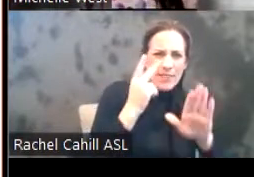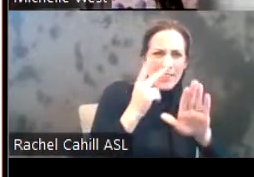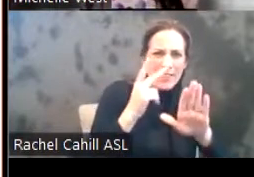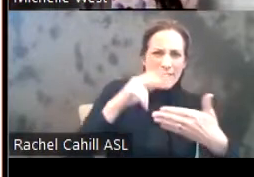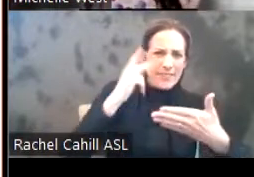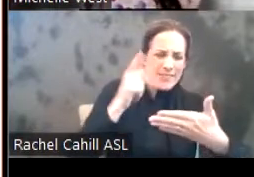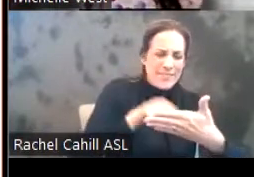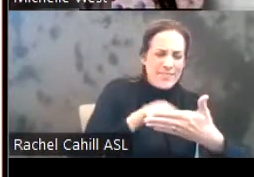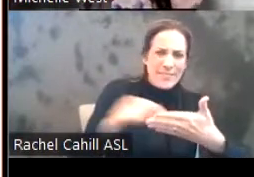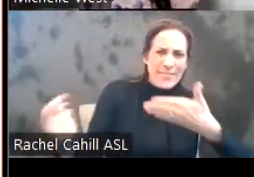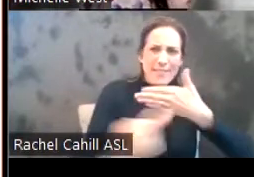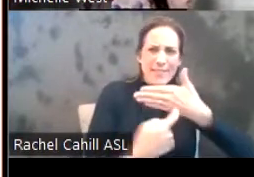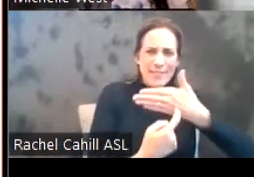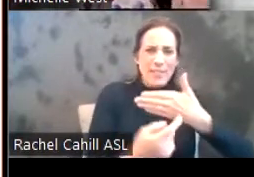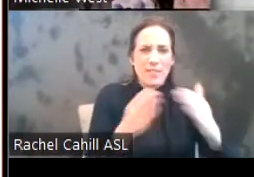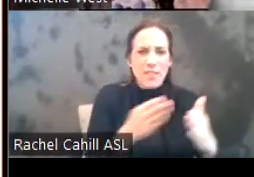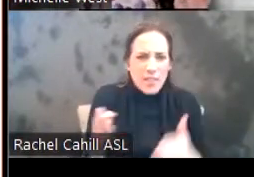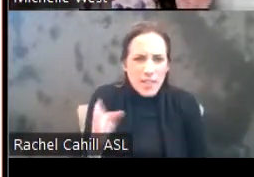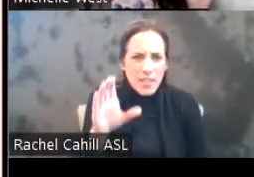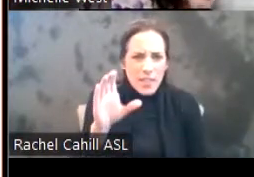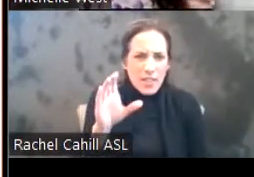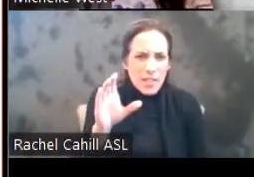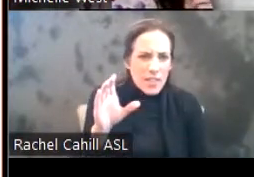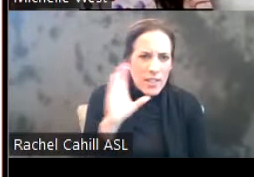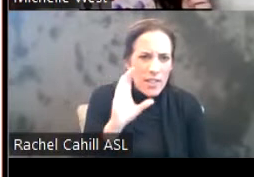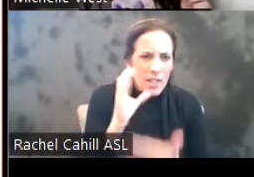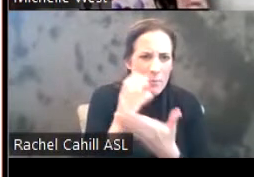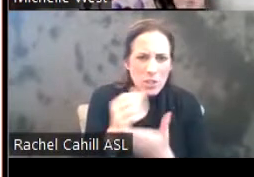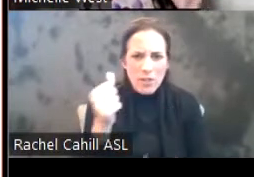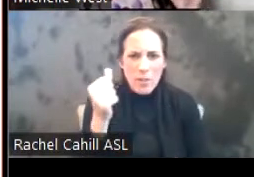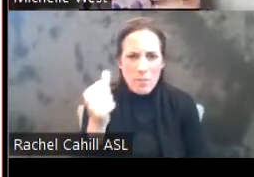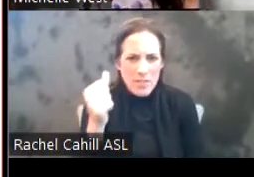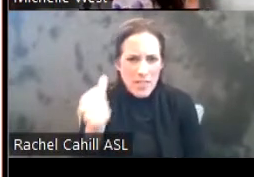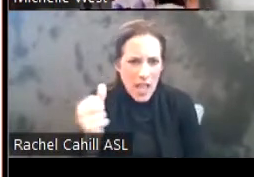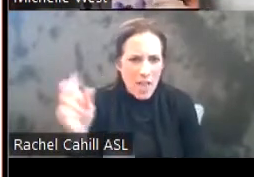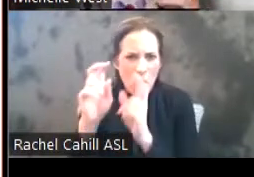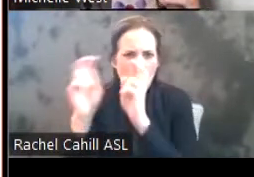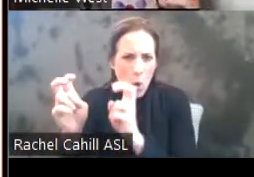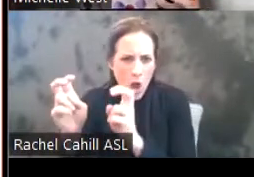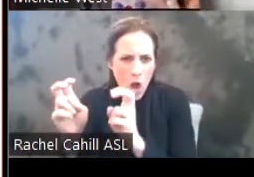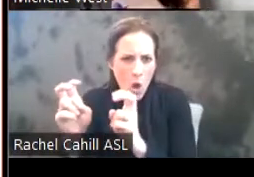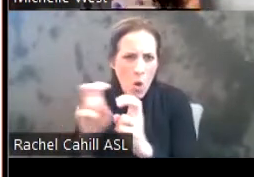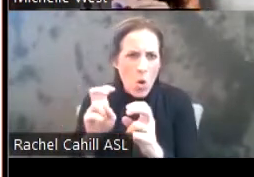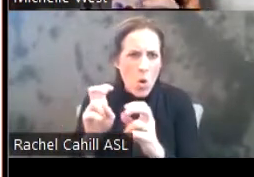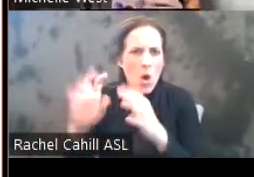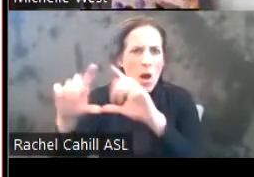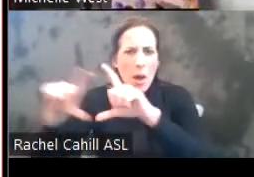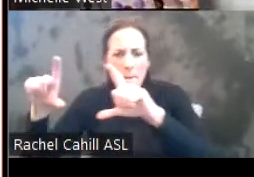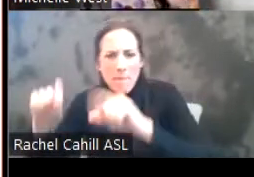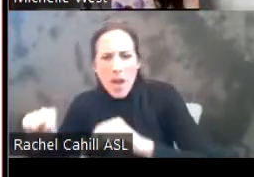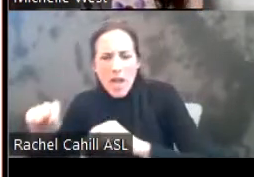open. There's the little realtor logo on there. There's a picture of him. There's a quote. There's a box that